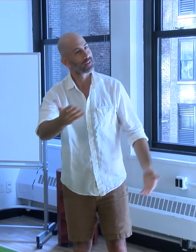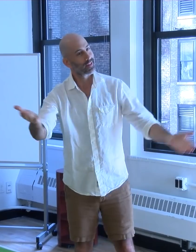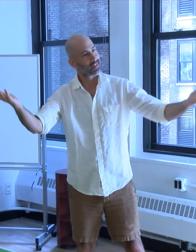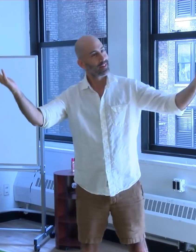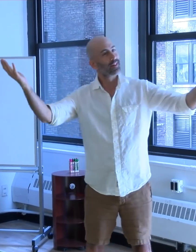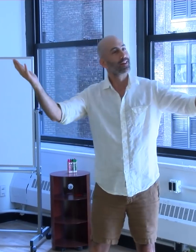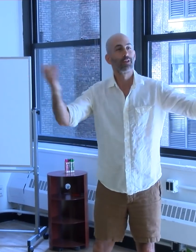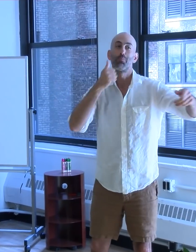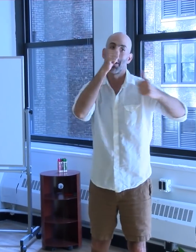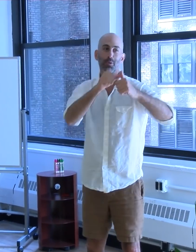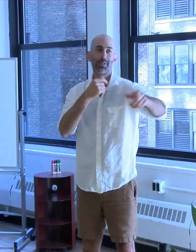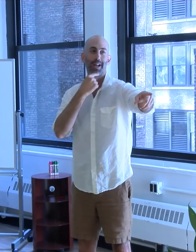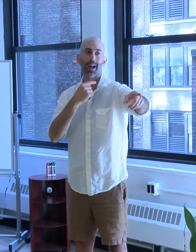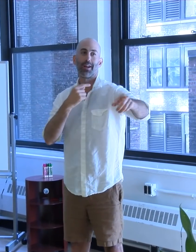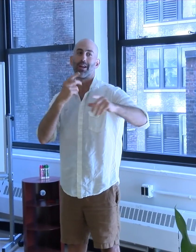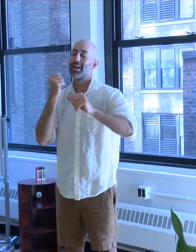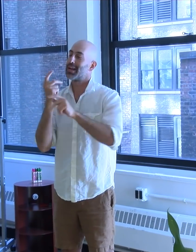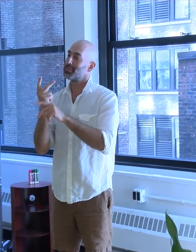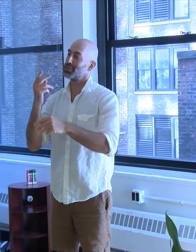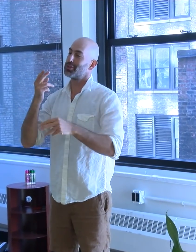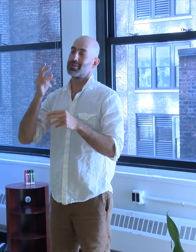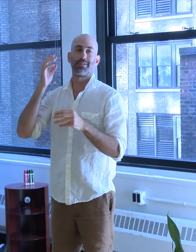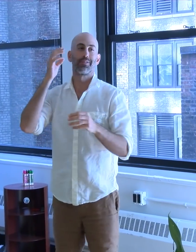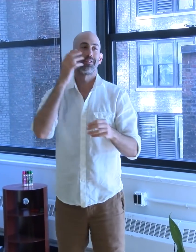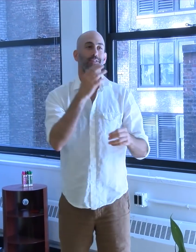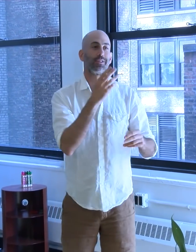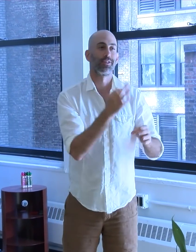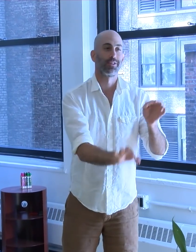Thank you, everyone. Thank you very much. And remember what you said.